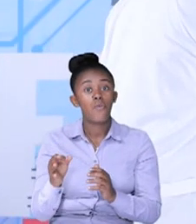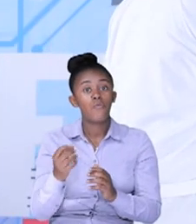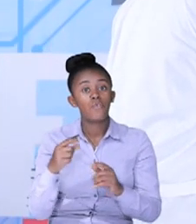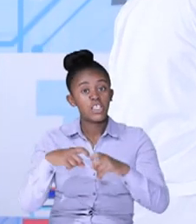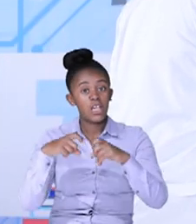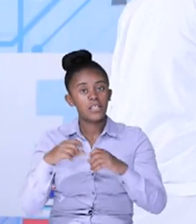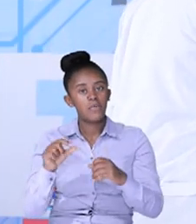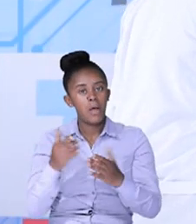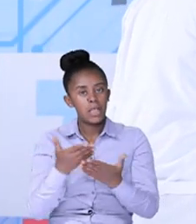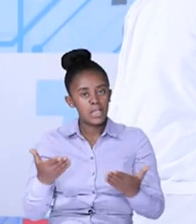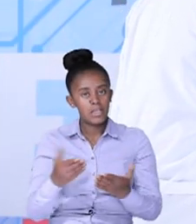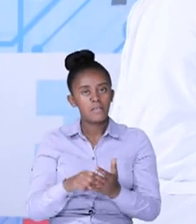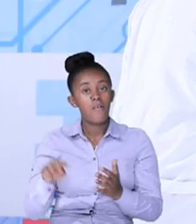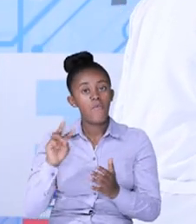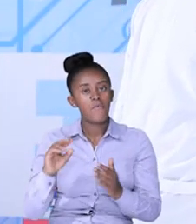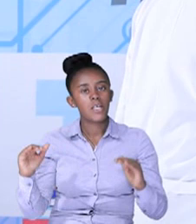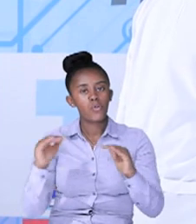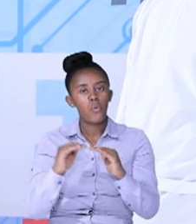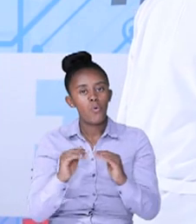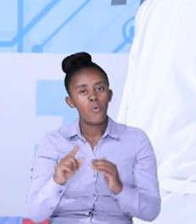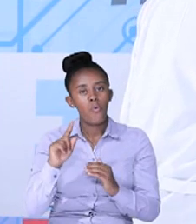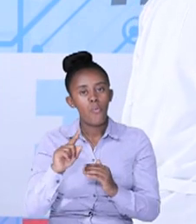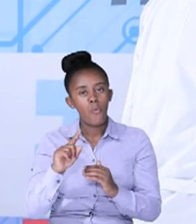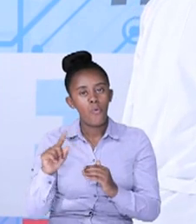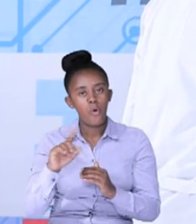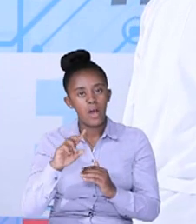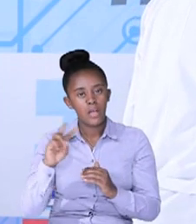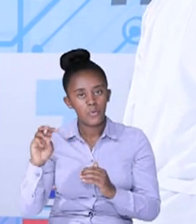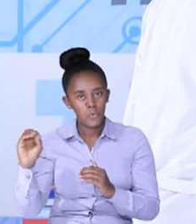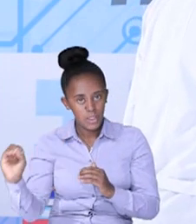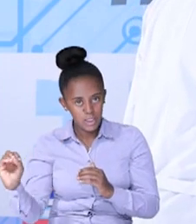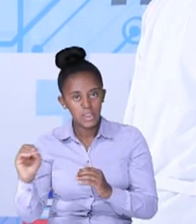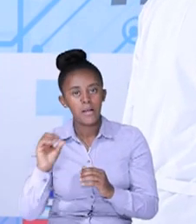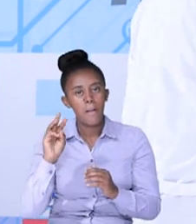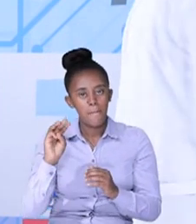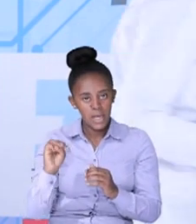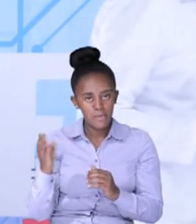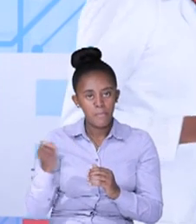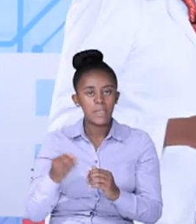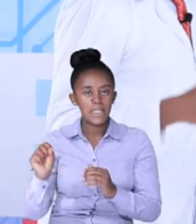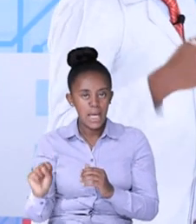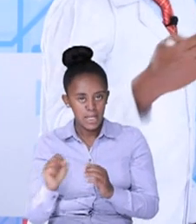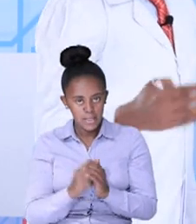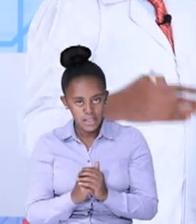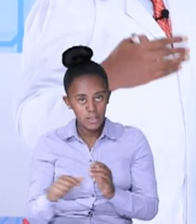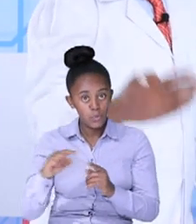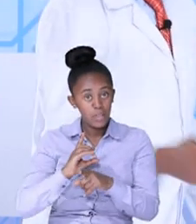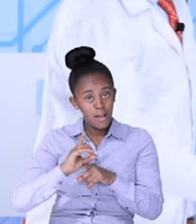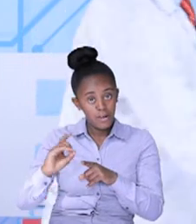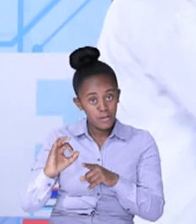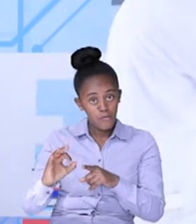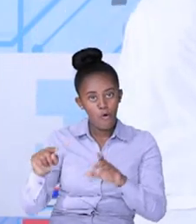to be v equals to 120 meter per second to the direction of a